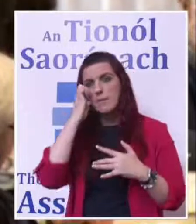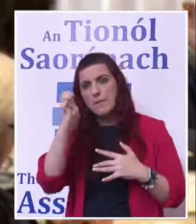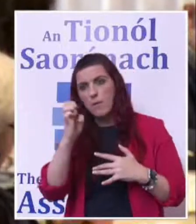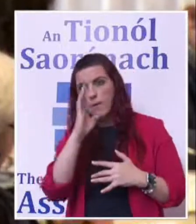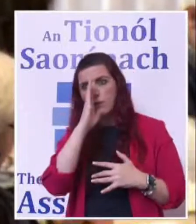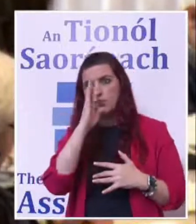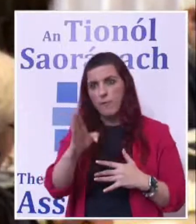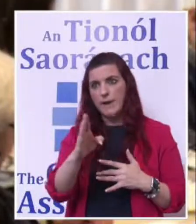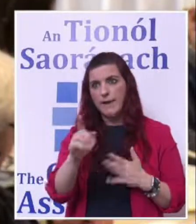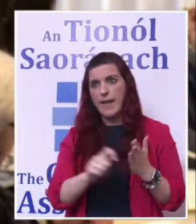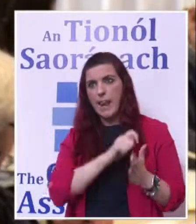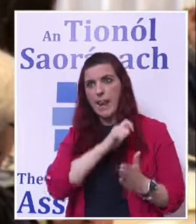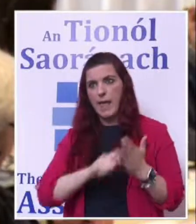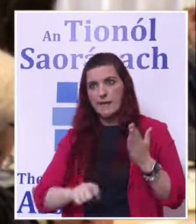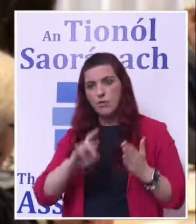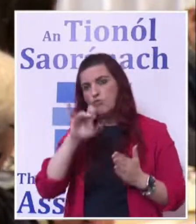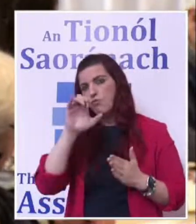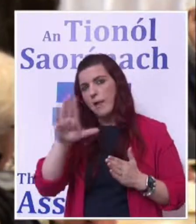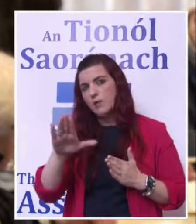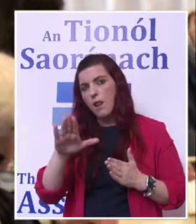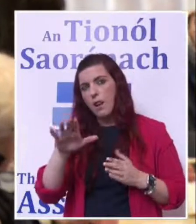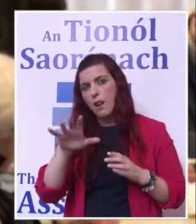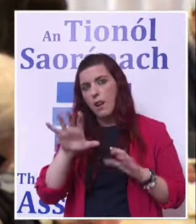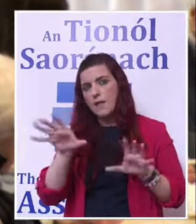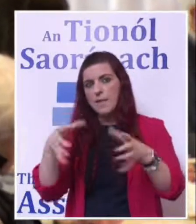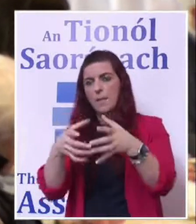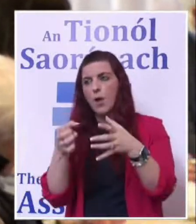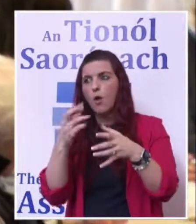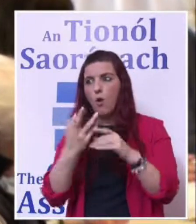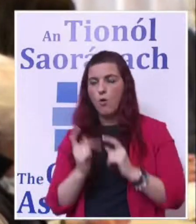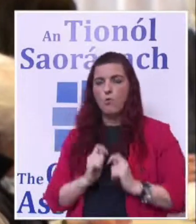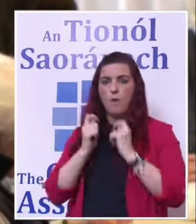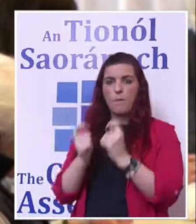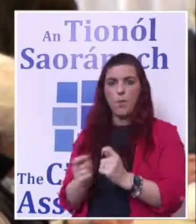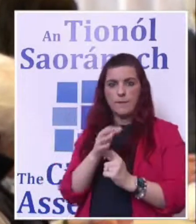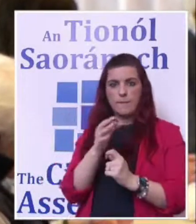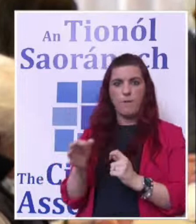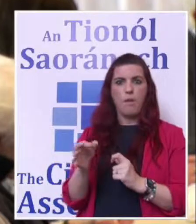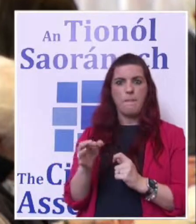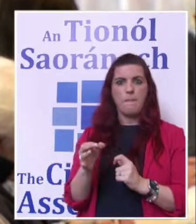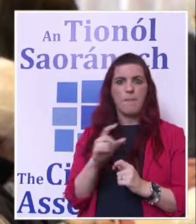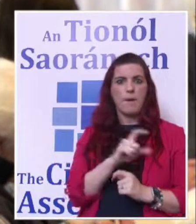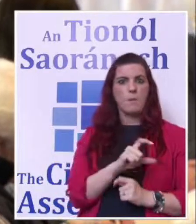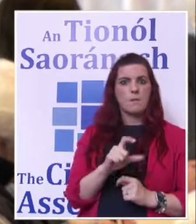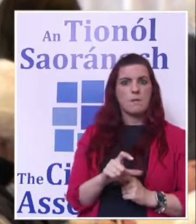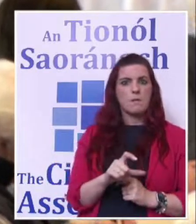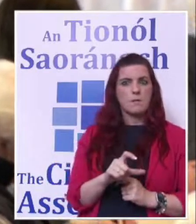elected regional assembly or one appointed from councillors? I know the Eastern Midlands Regional Assembly at the